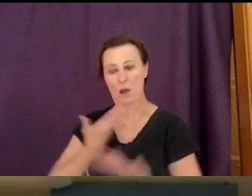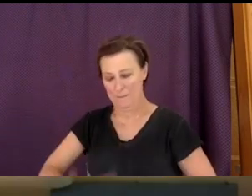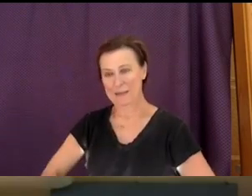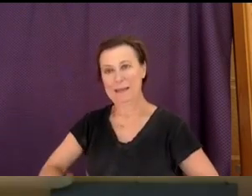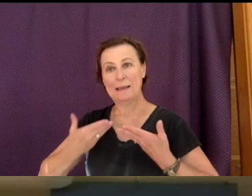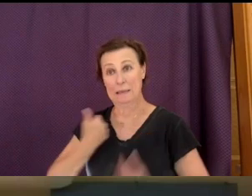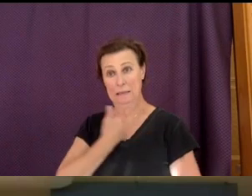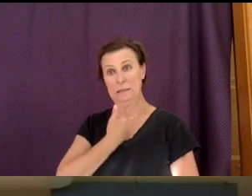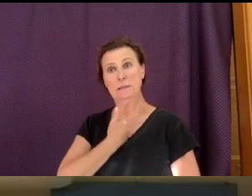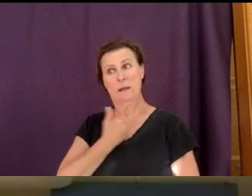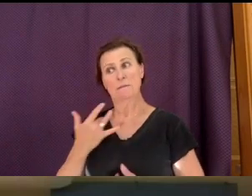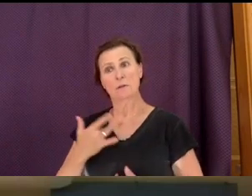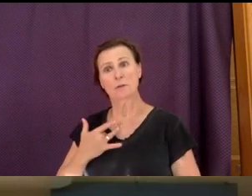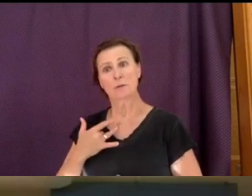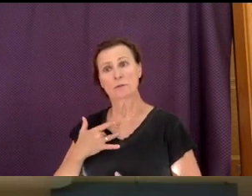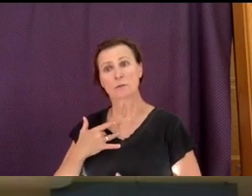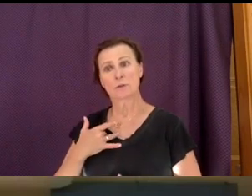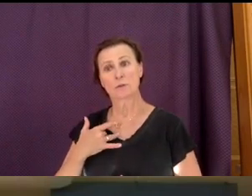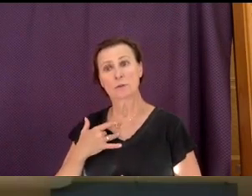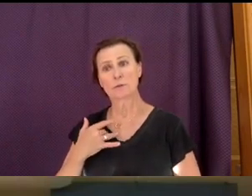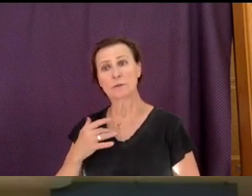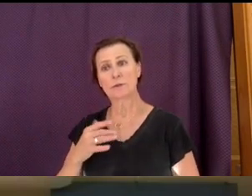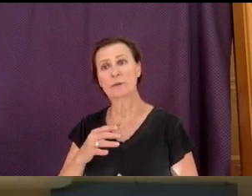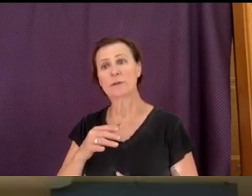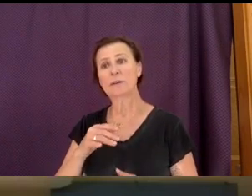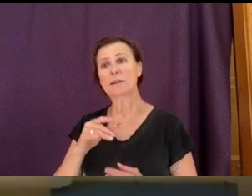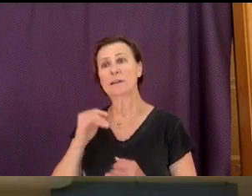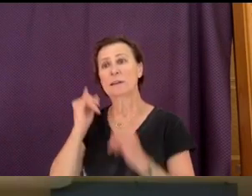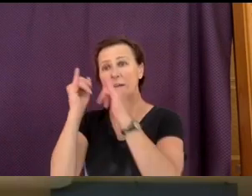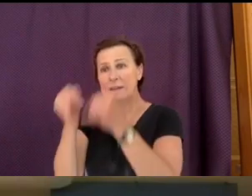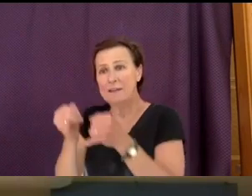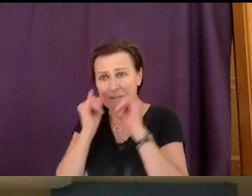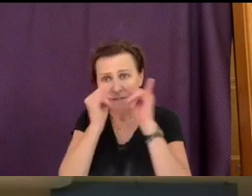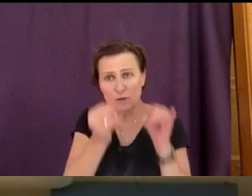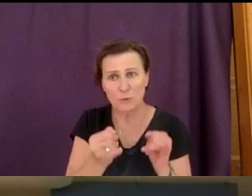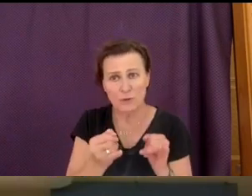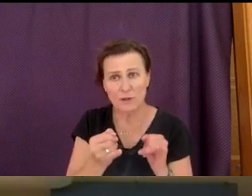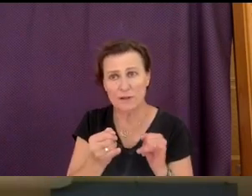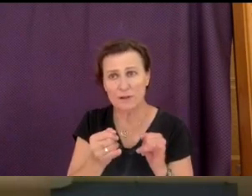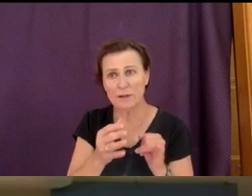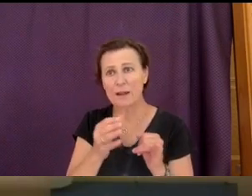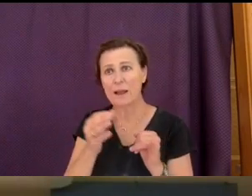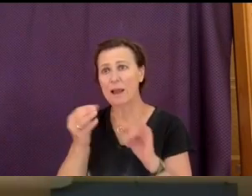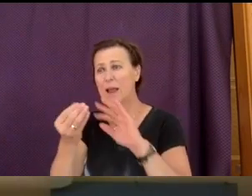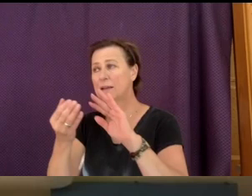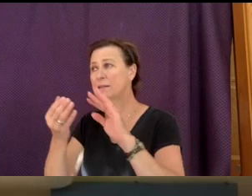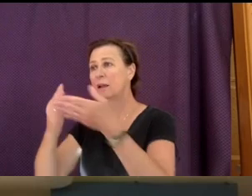self-concerned and generous, individual and communal,